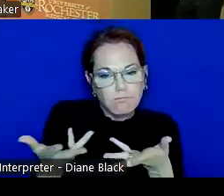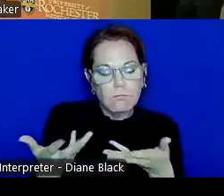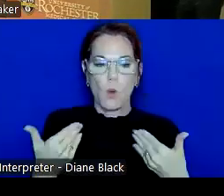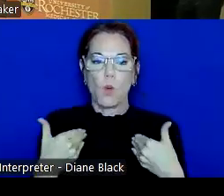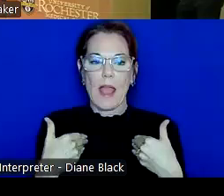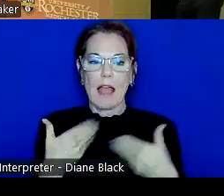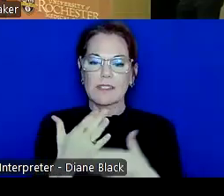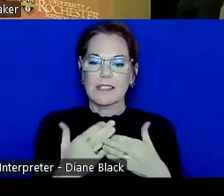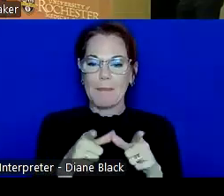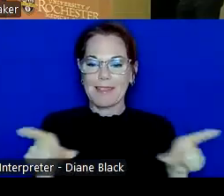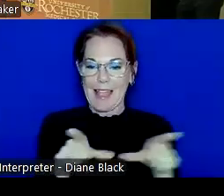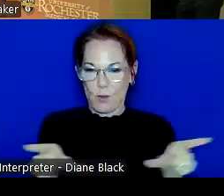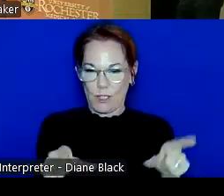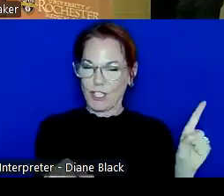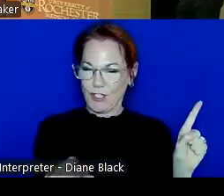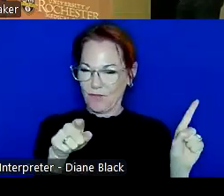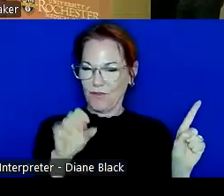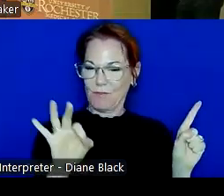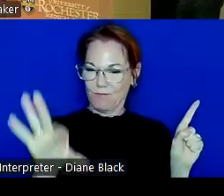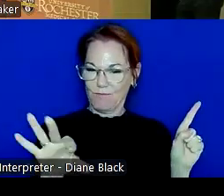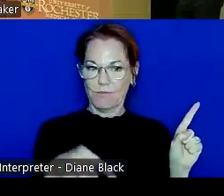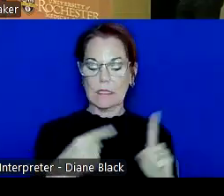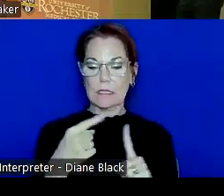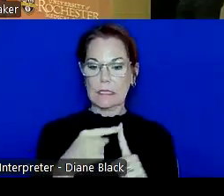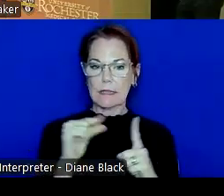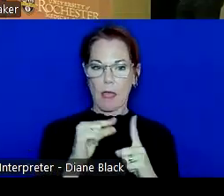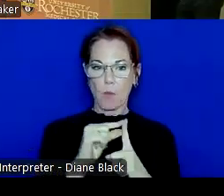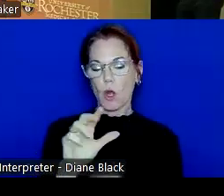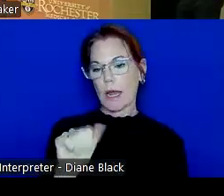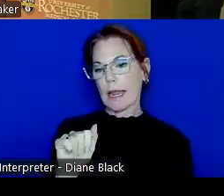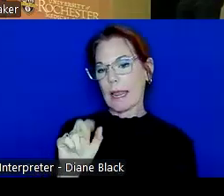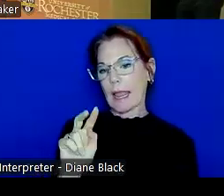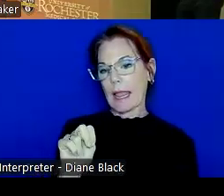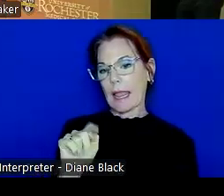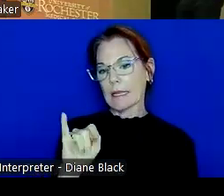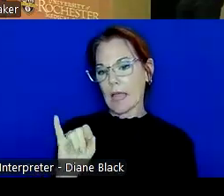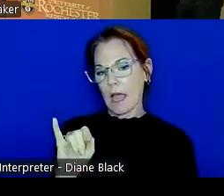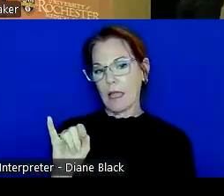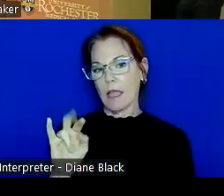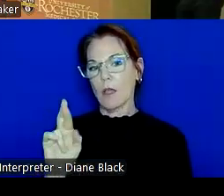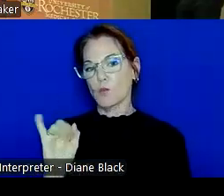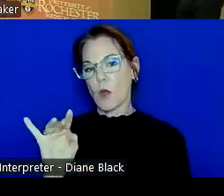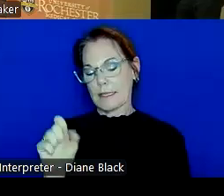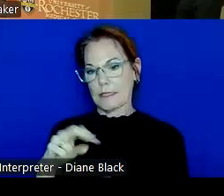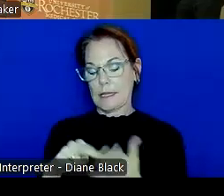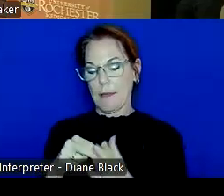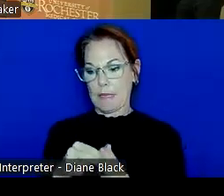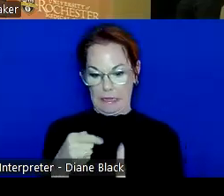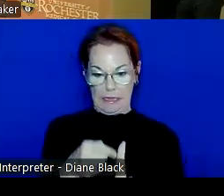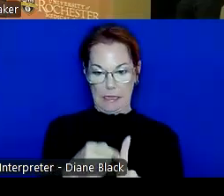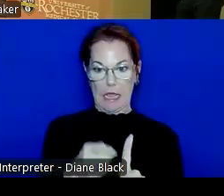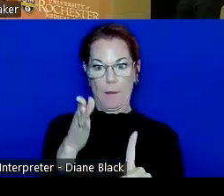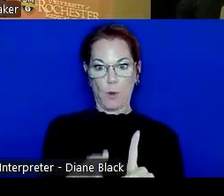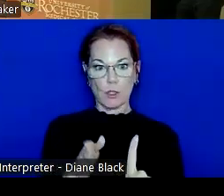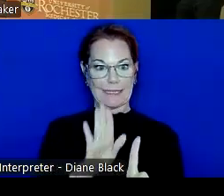consider. This term anti-racist, and when we say anti-racist, we really focus on the individual's beliefs and actions